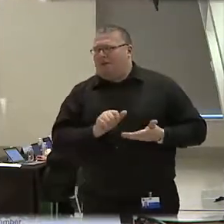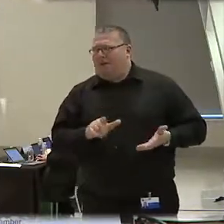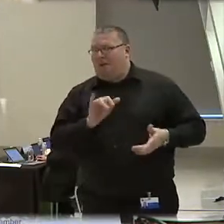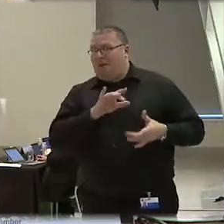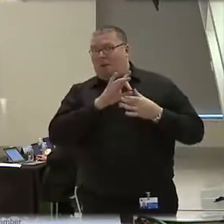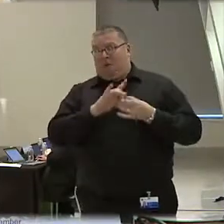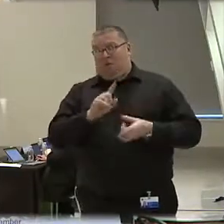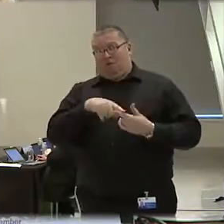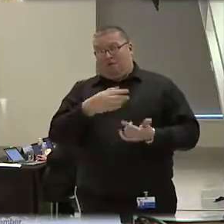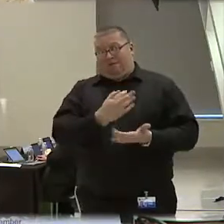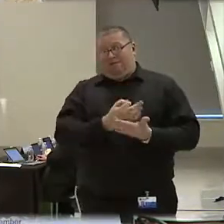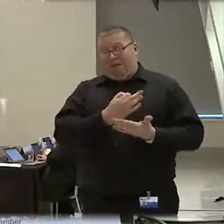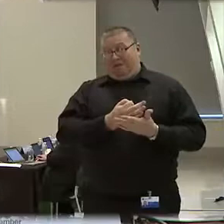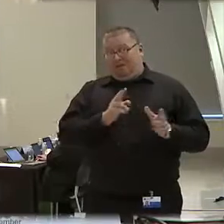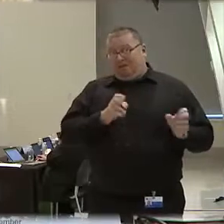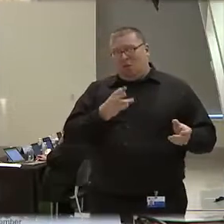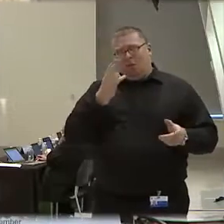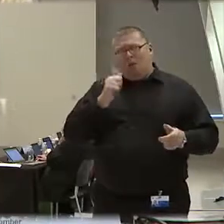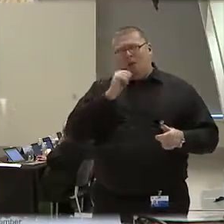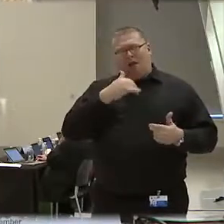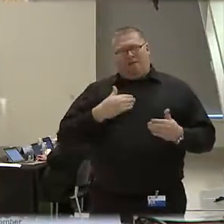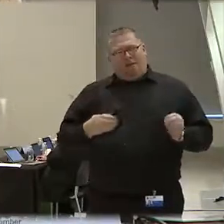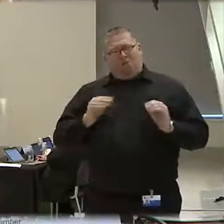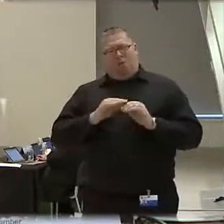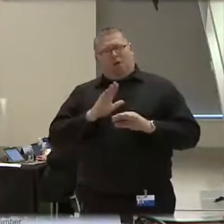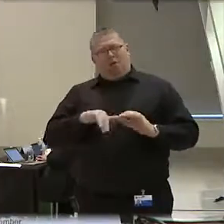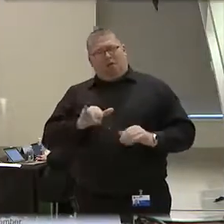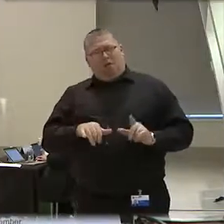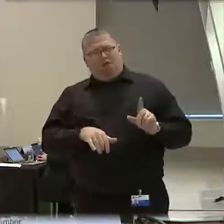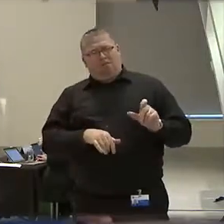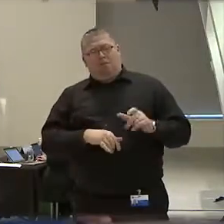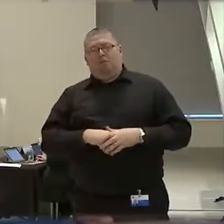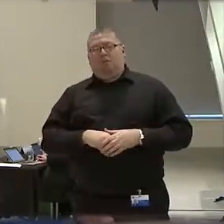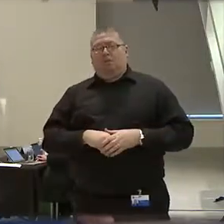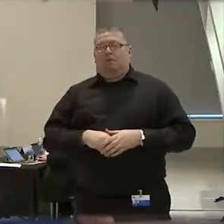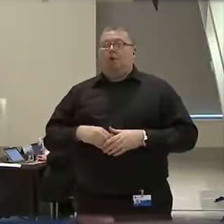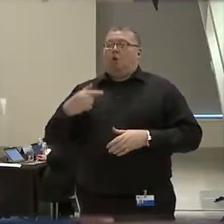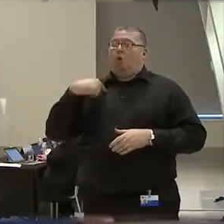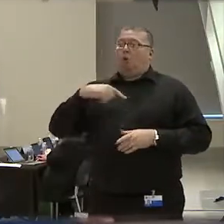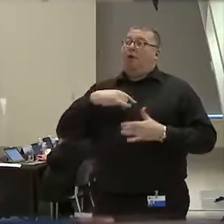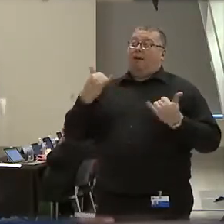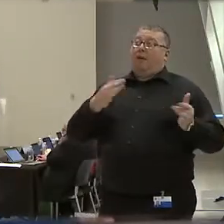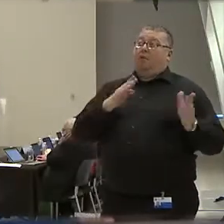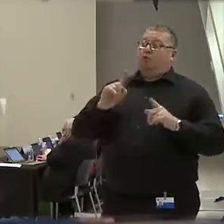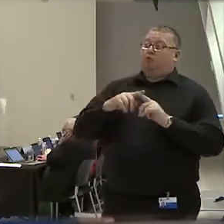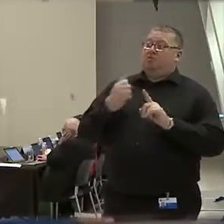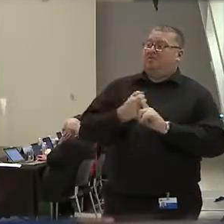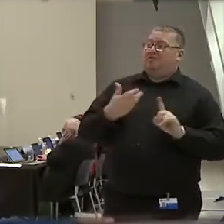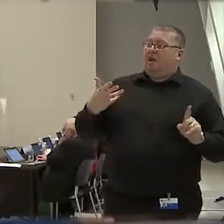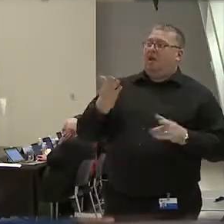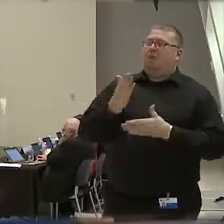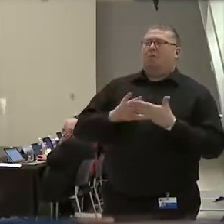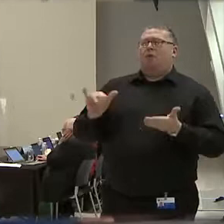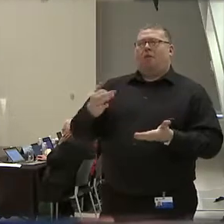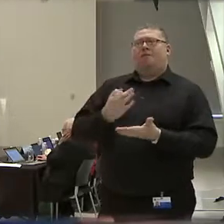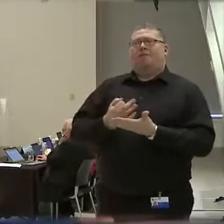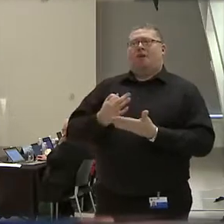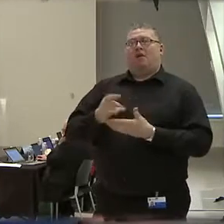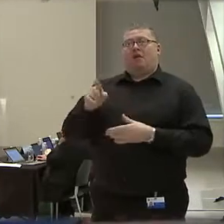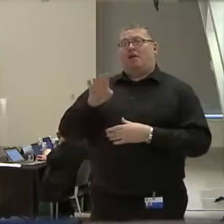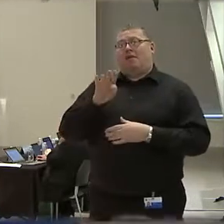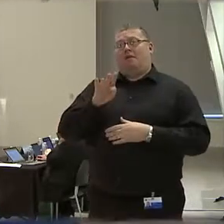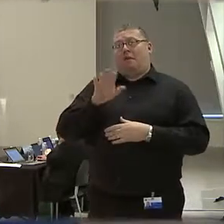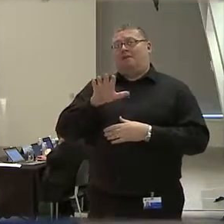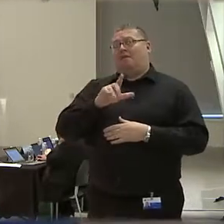to the funding issue, or why not do more people? Well, we are actually expanding it. Part of it is funding. So that's